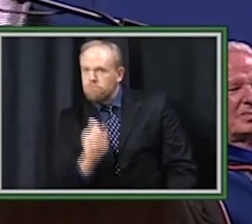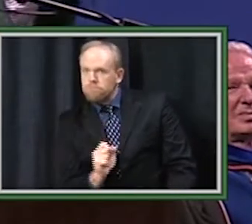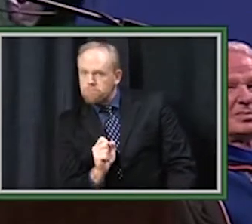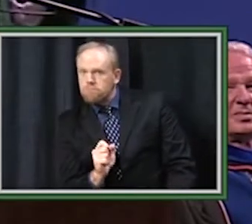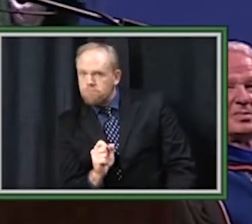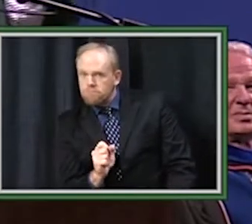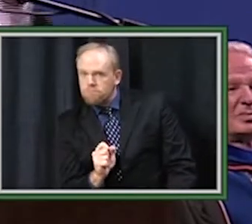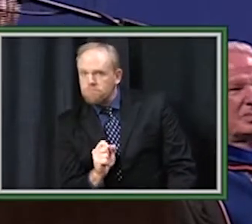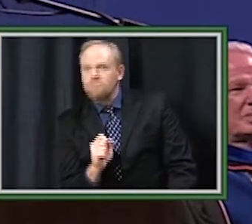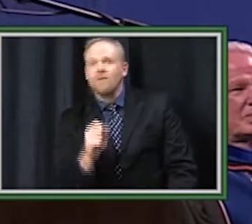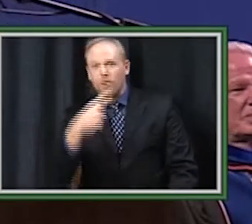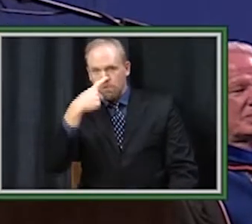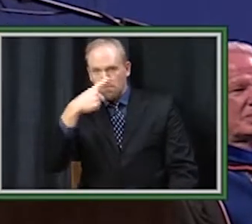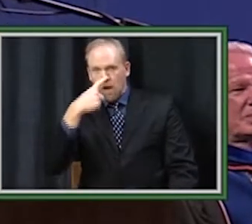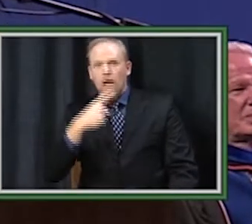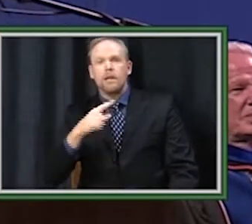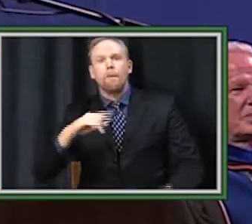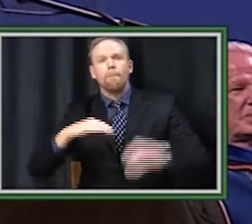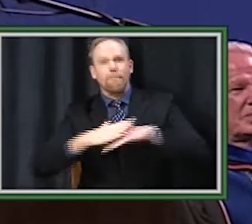All right, let's hold the beach ball.